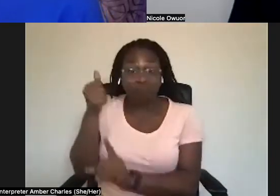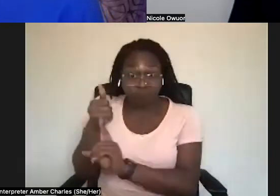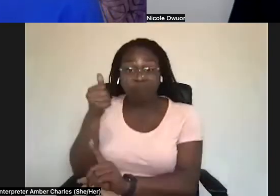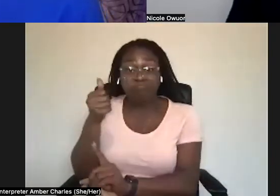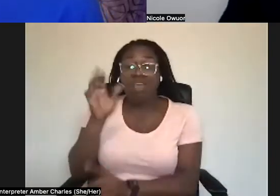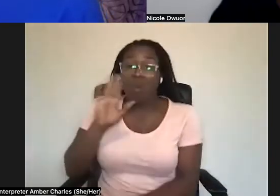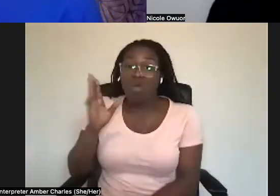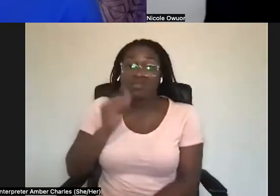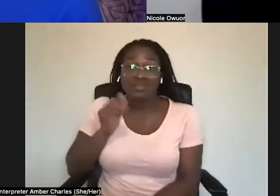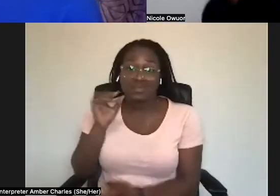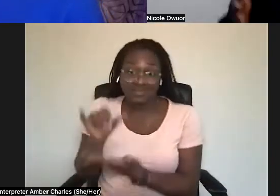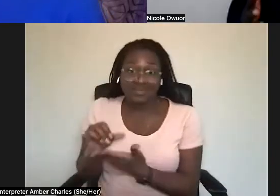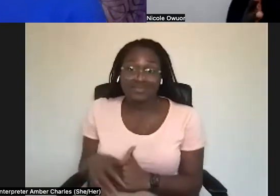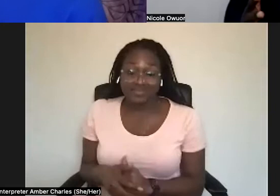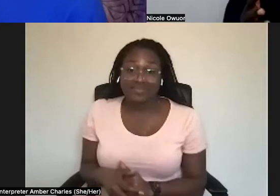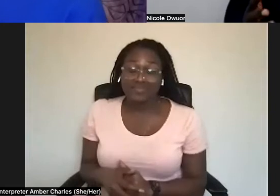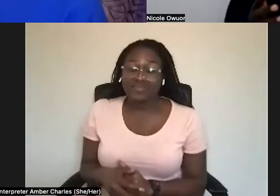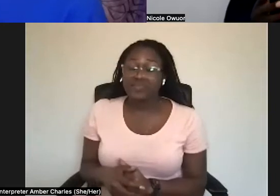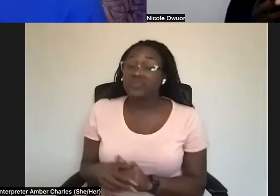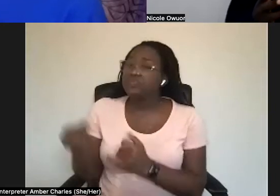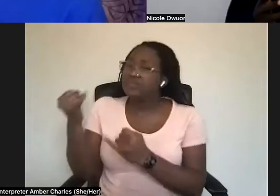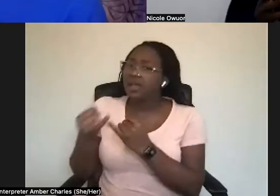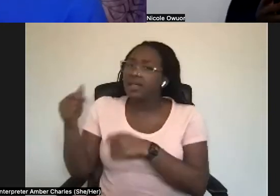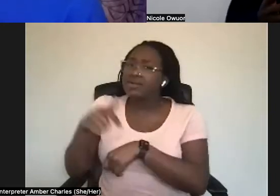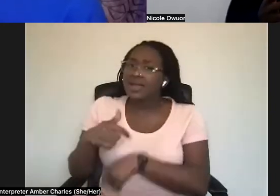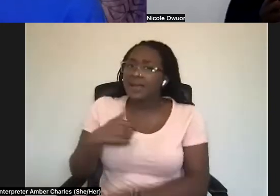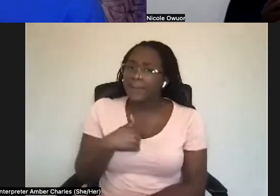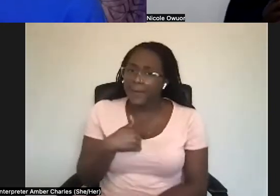So the last time I was really